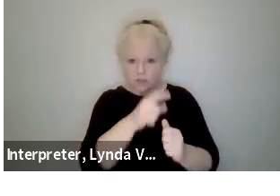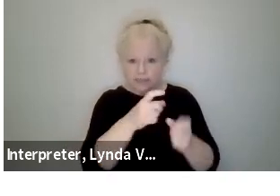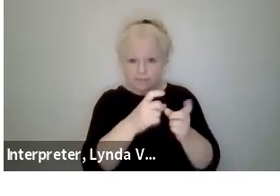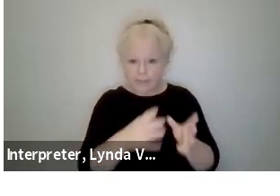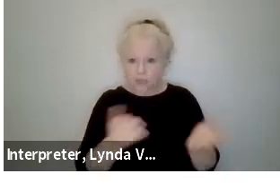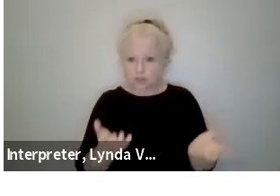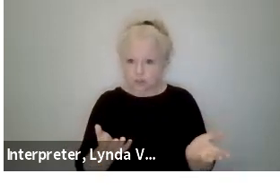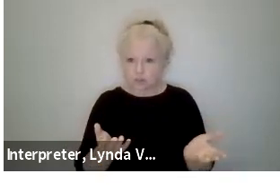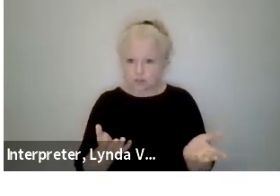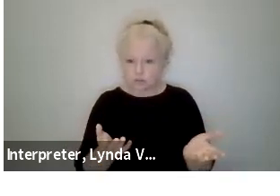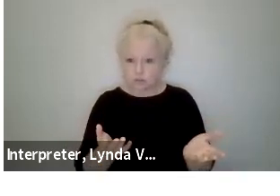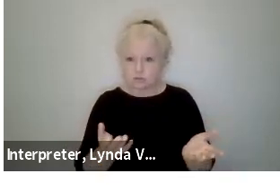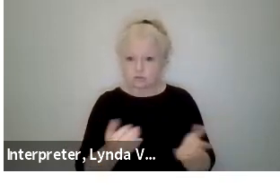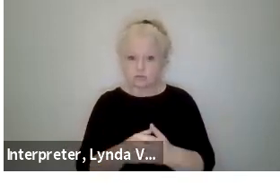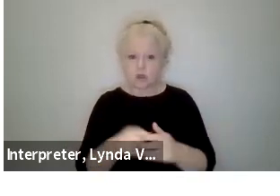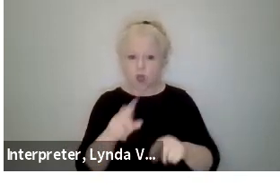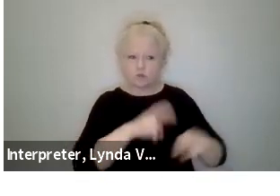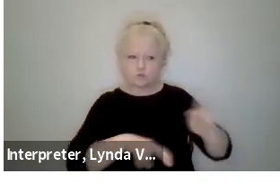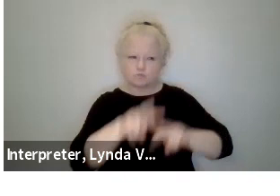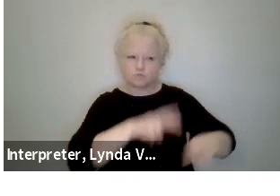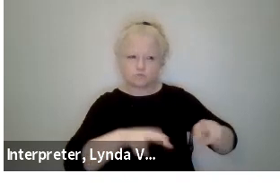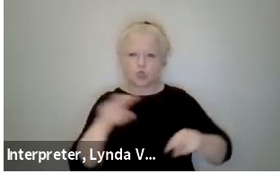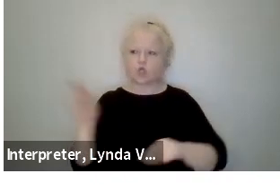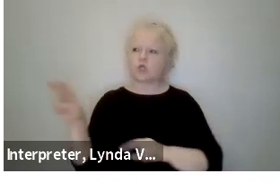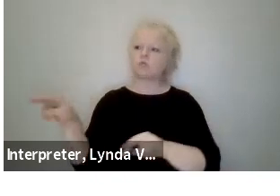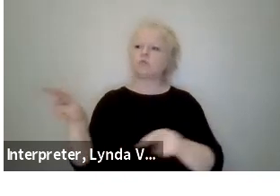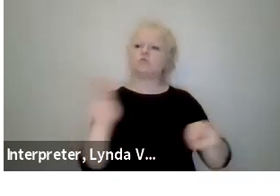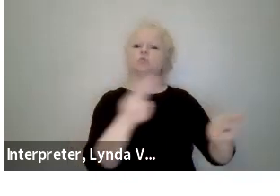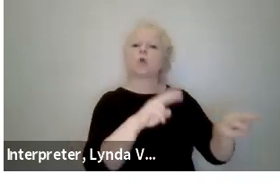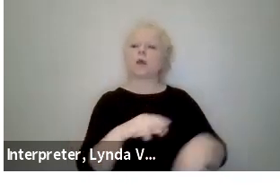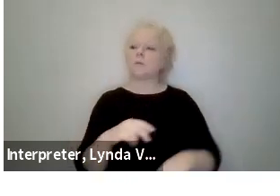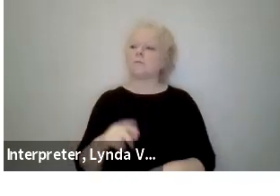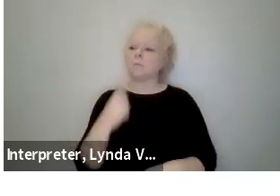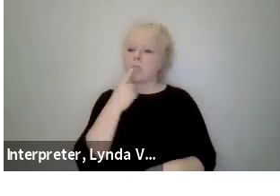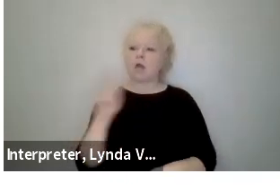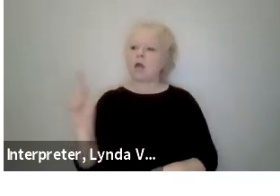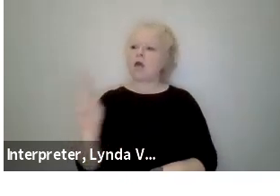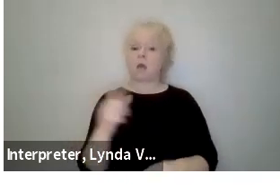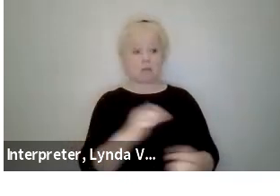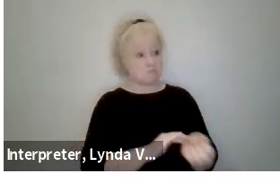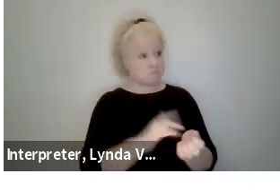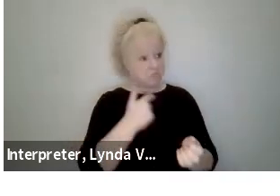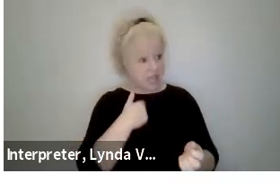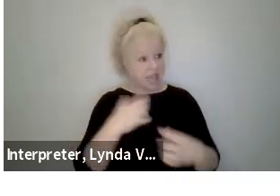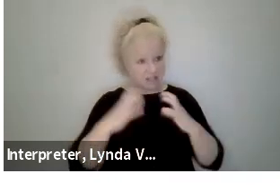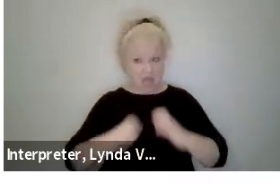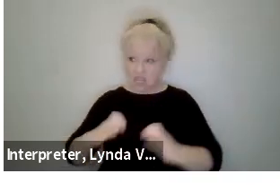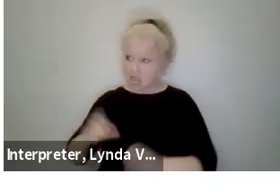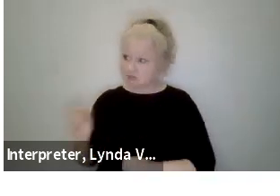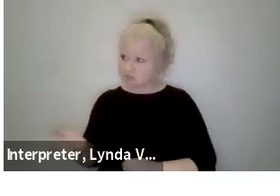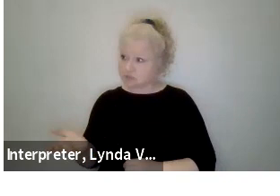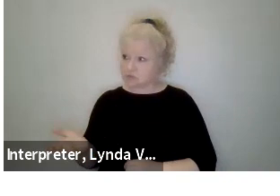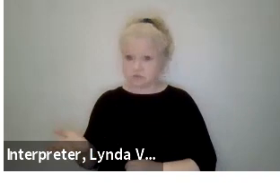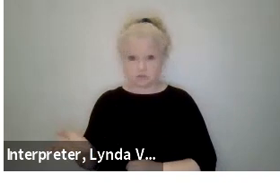managers there, and also being observant, taking a look around, seeing, do they have a lot of customers?